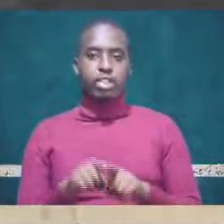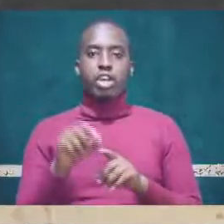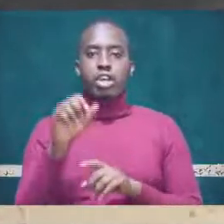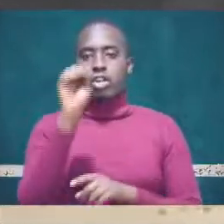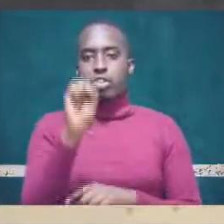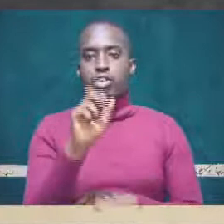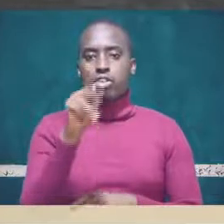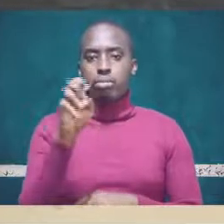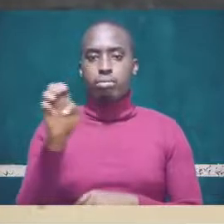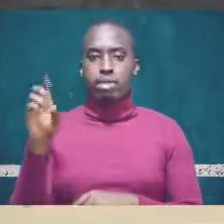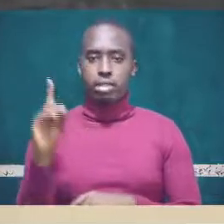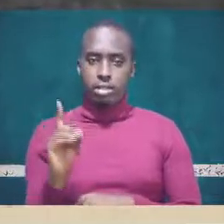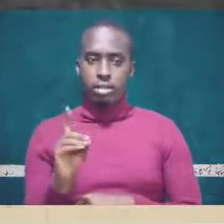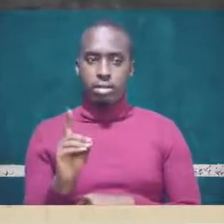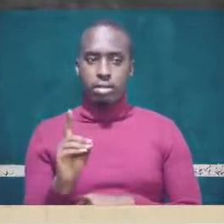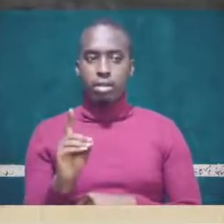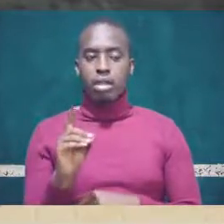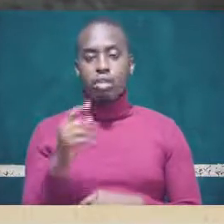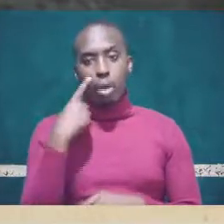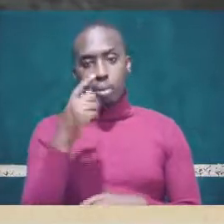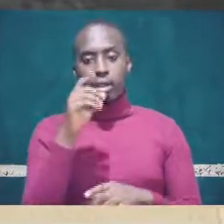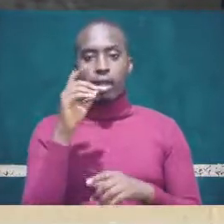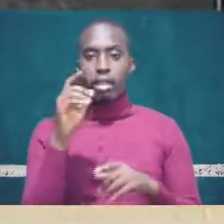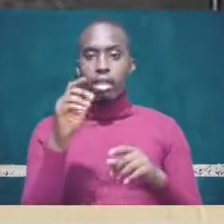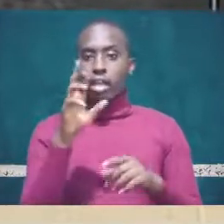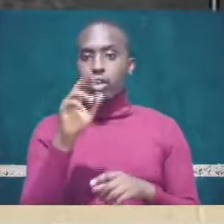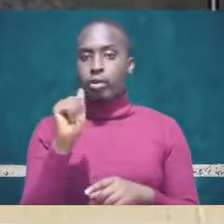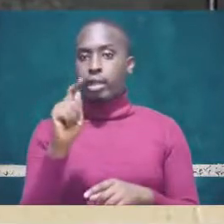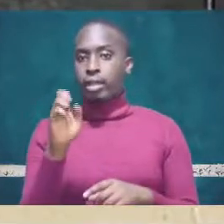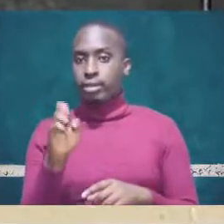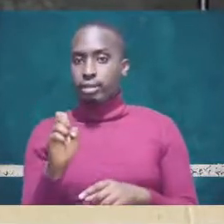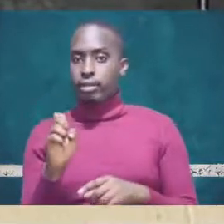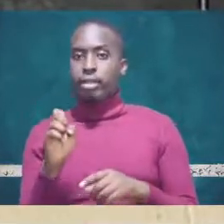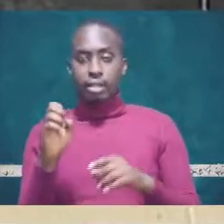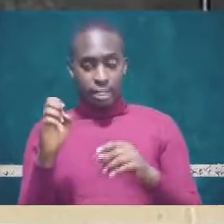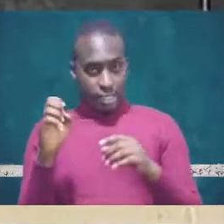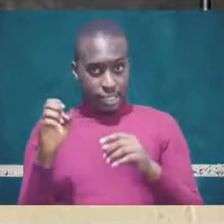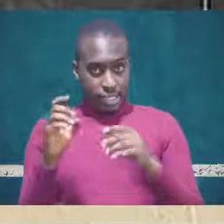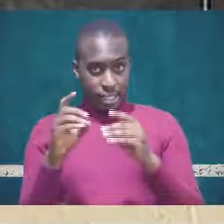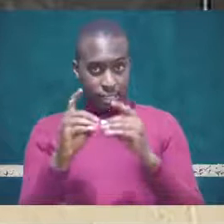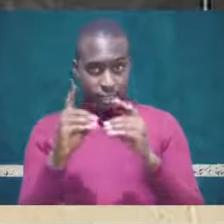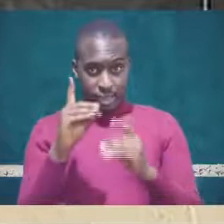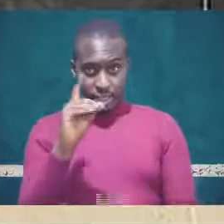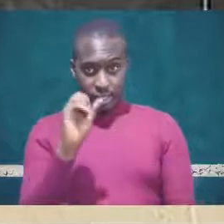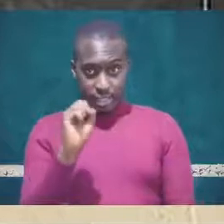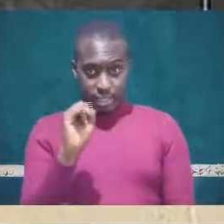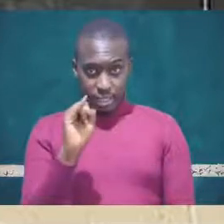speed. What is speed? Speed is the rate of distance covered. That's how we define